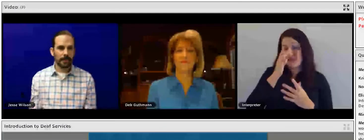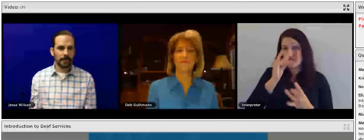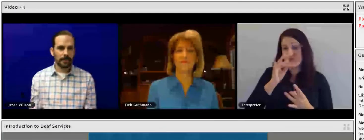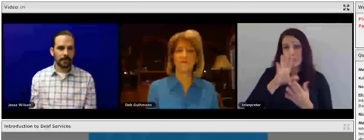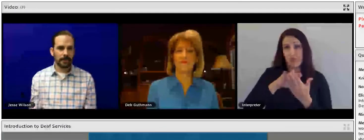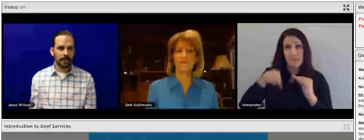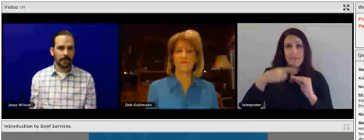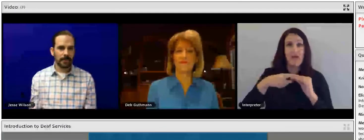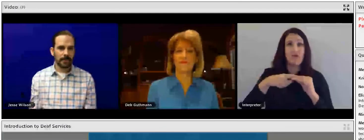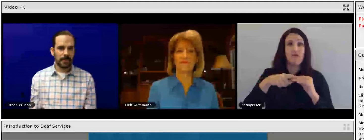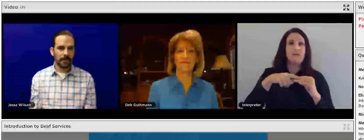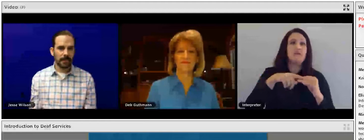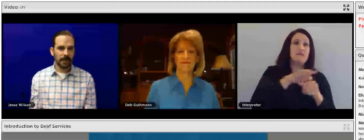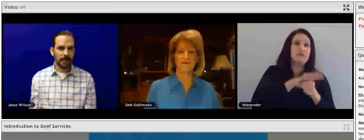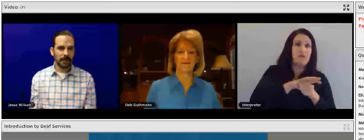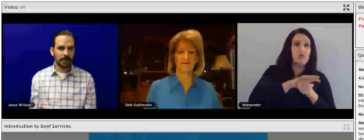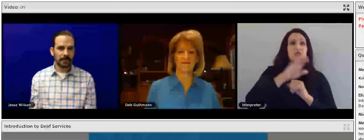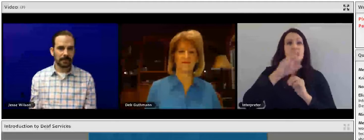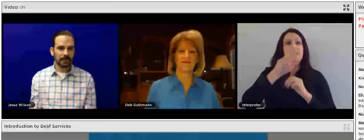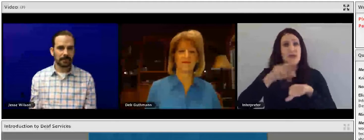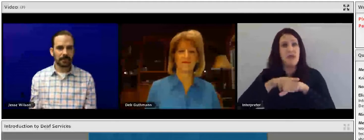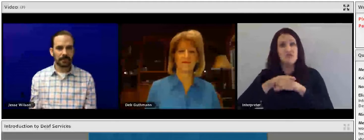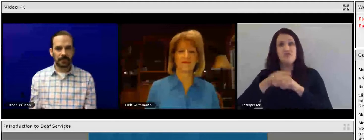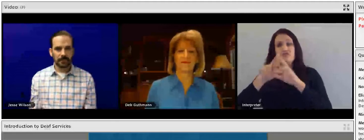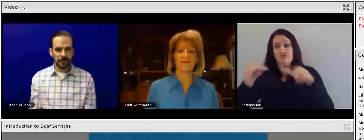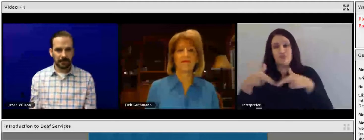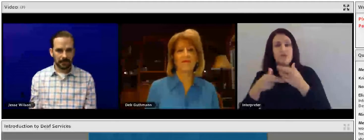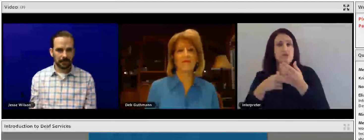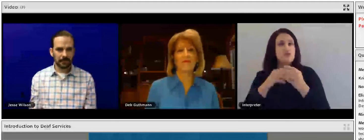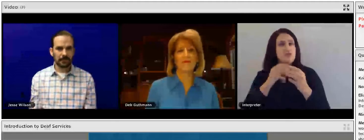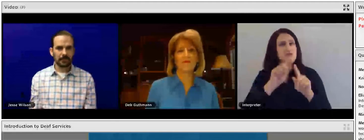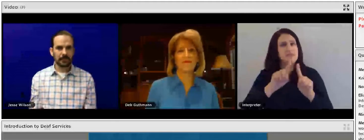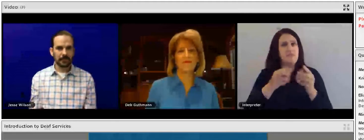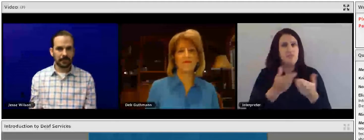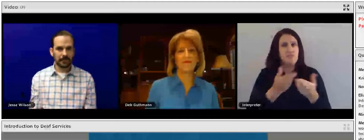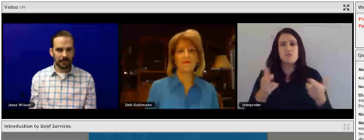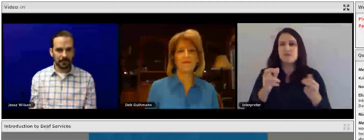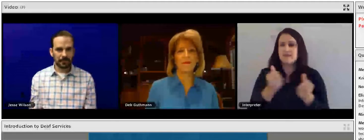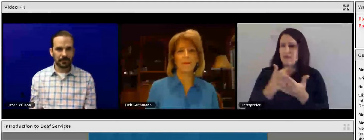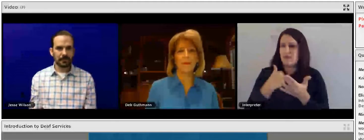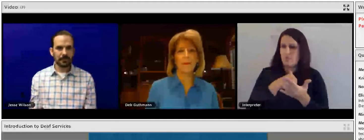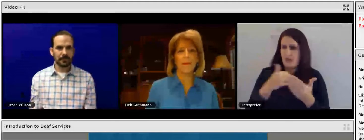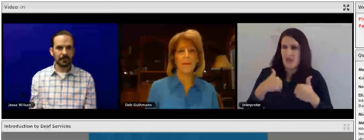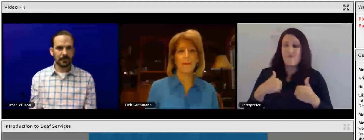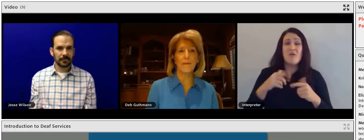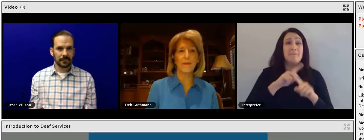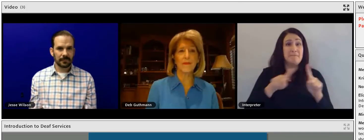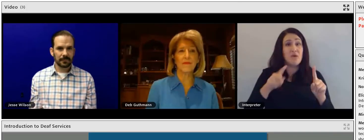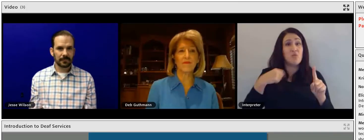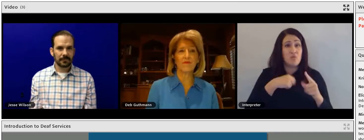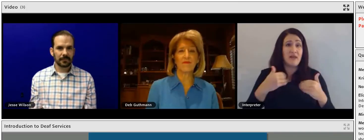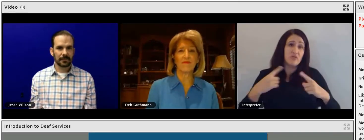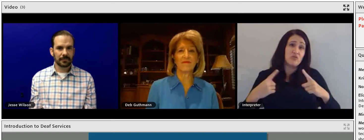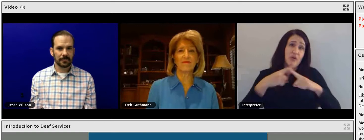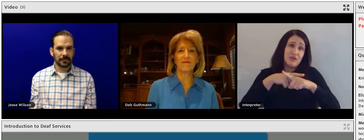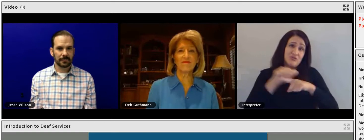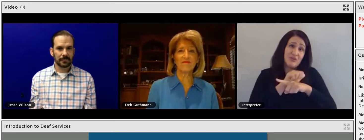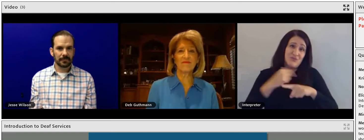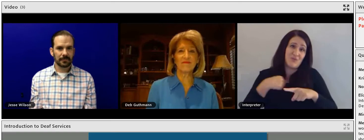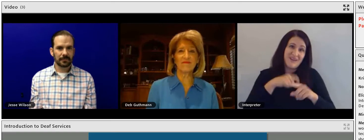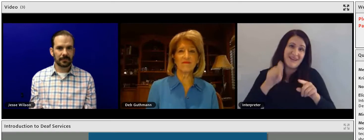national resources that are available, and also to do that cross-training that we all need. I am so excited to